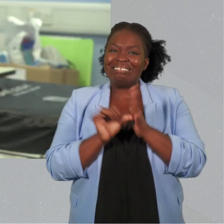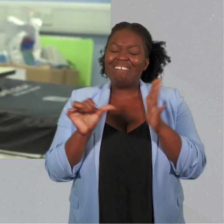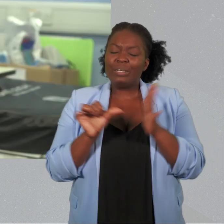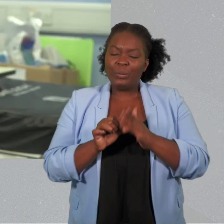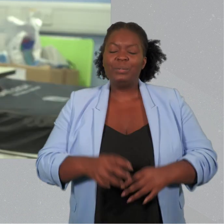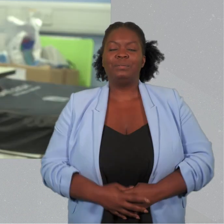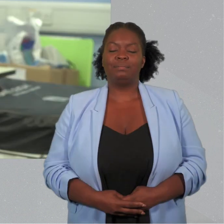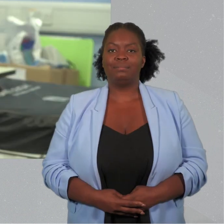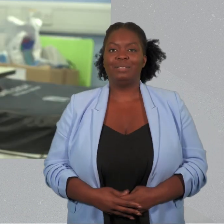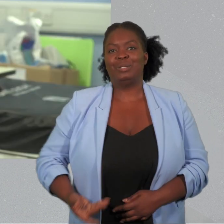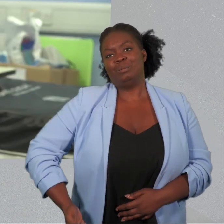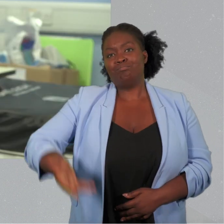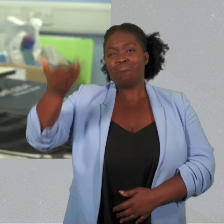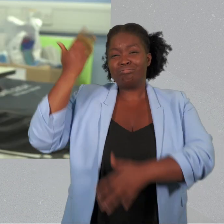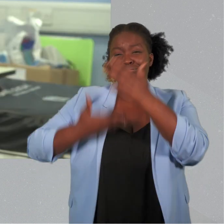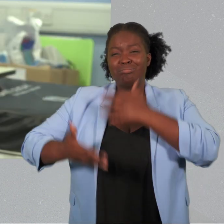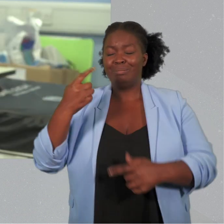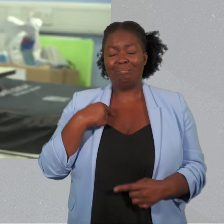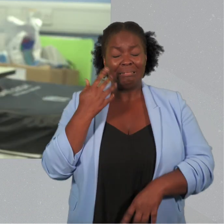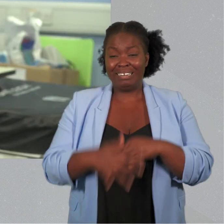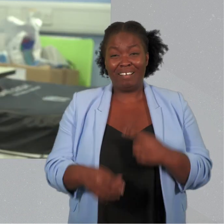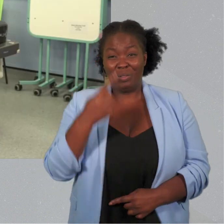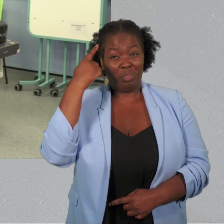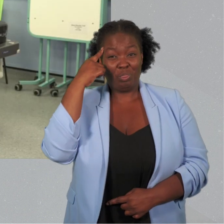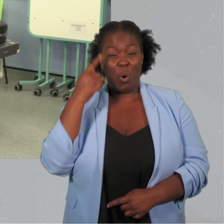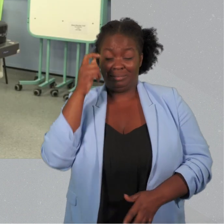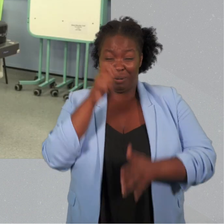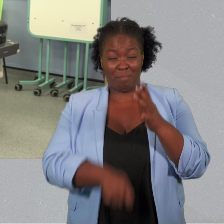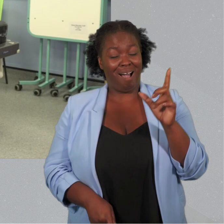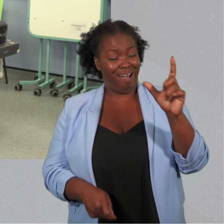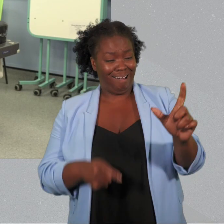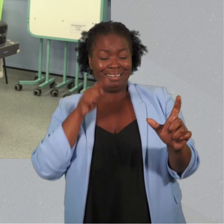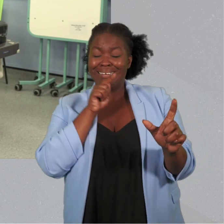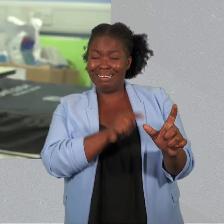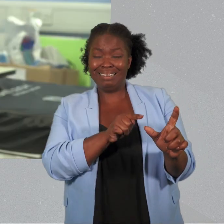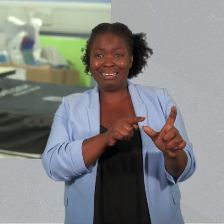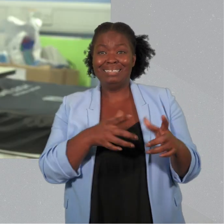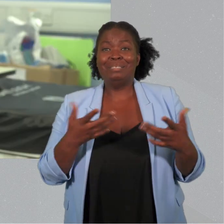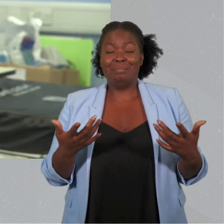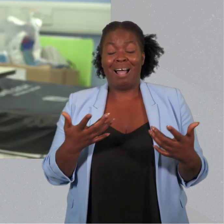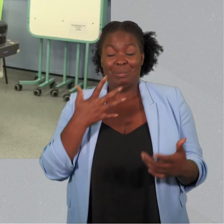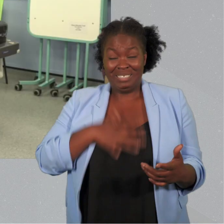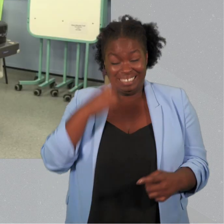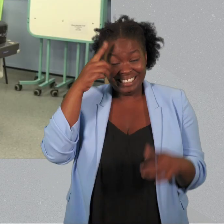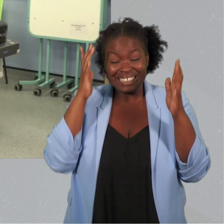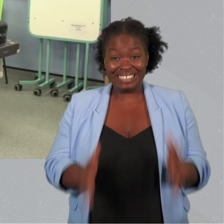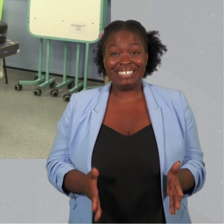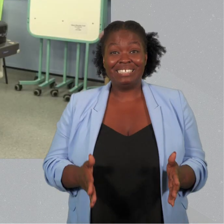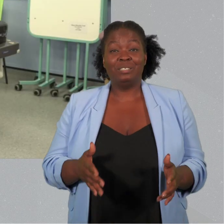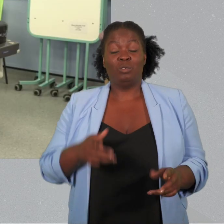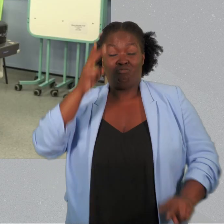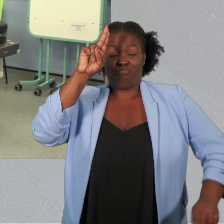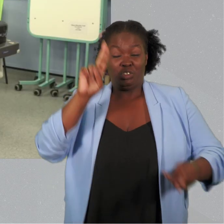I mean, historically, we definitely haven't really thought about the climate impact when choosing inhalers, which we need to. If we're going to reach